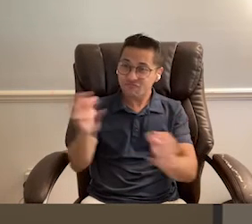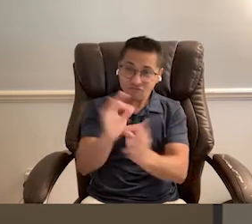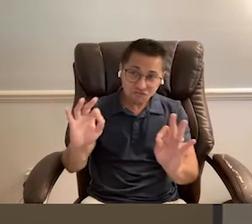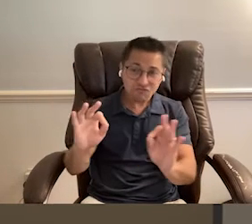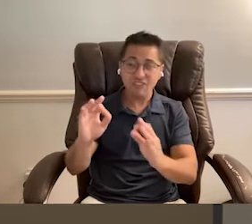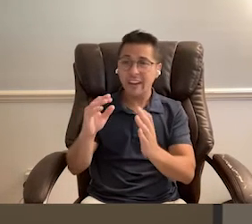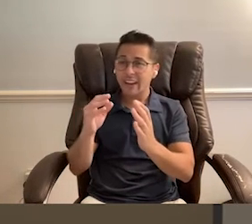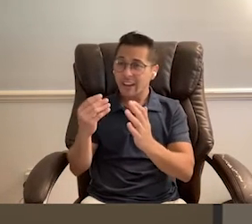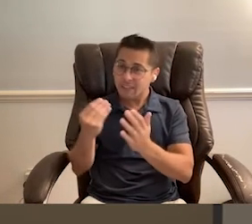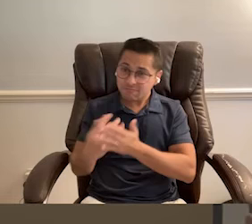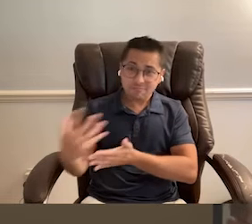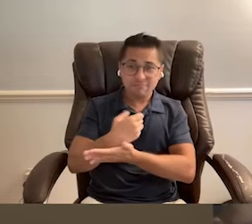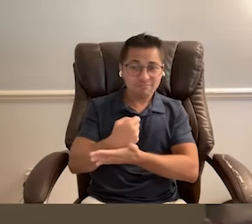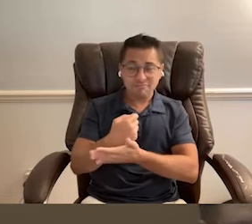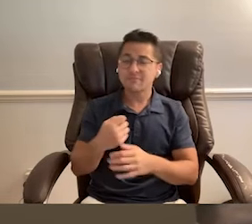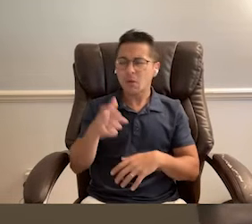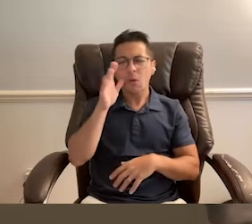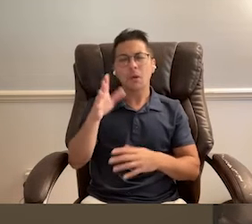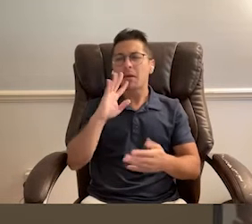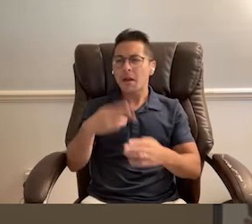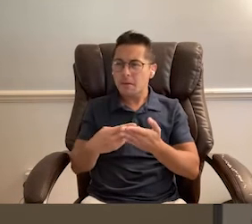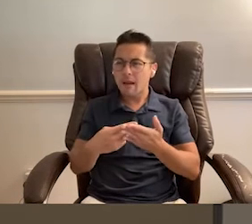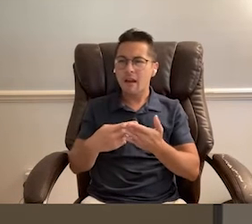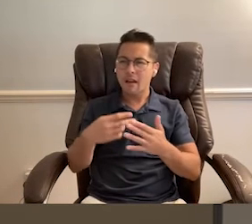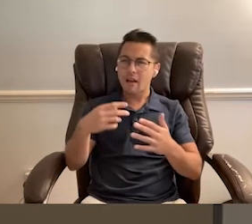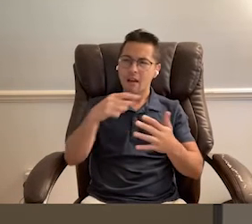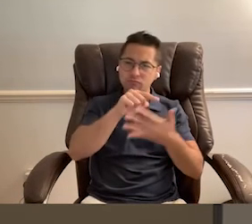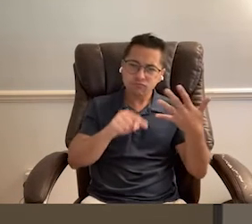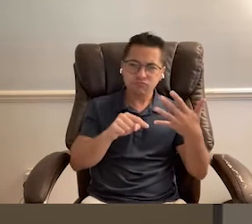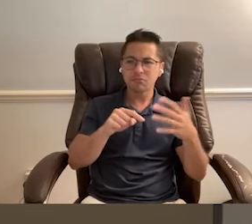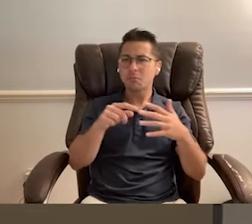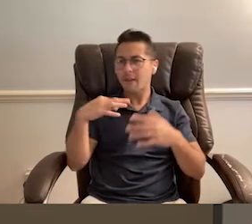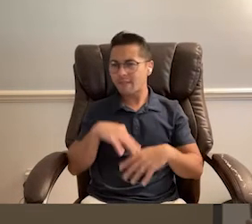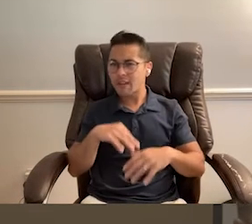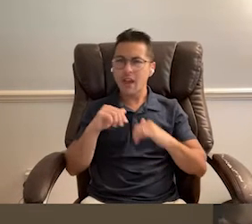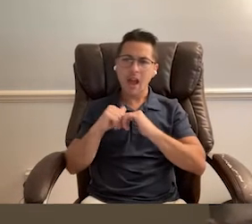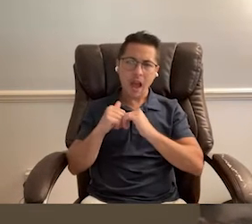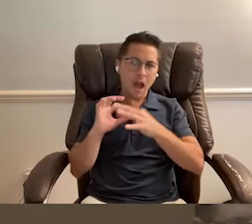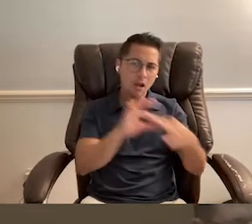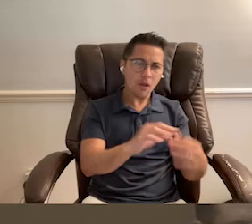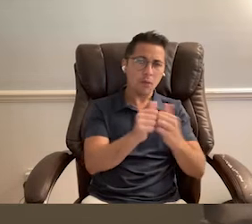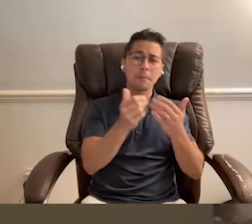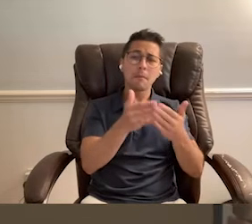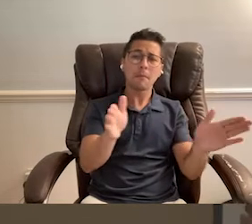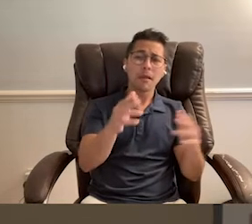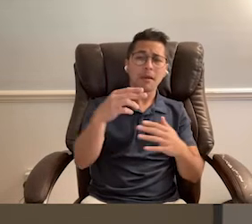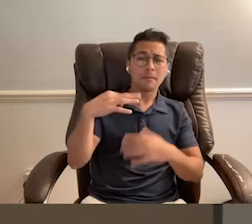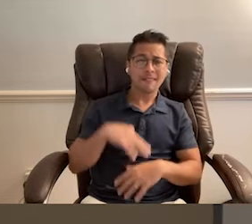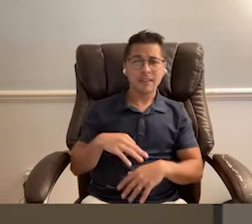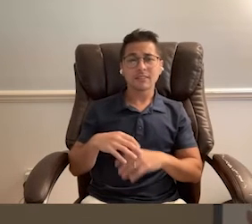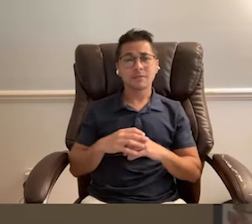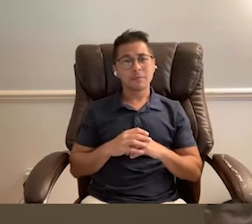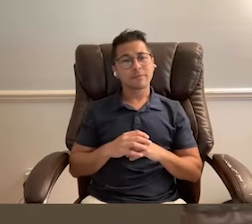talk about all these types of unique benefits and how it relates with public benefits. I do this slide in here is kind of a joke because we hear this all the time.